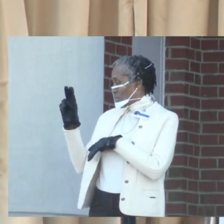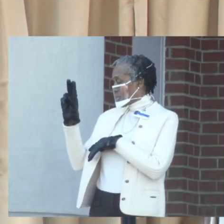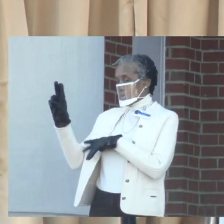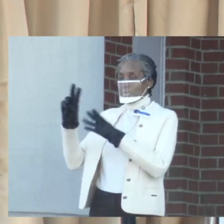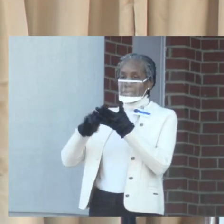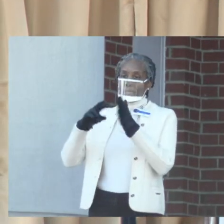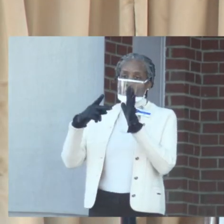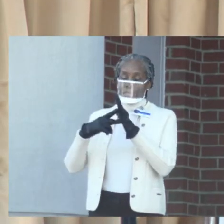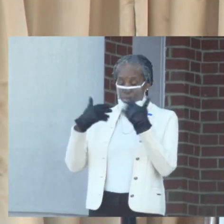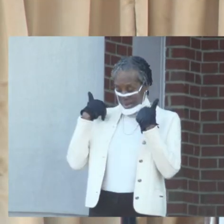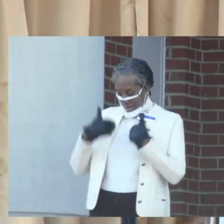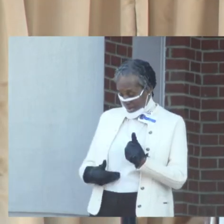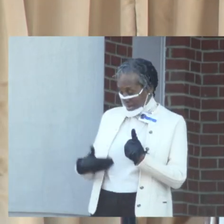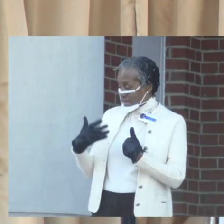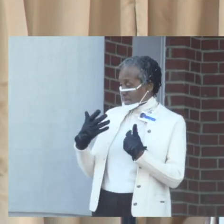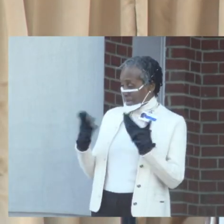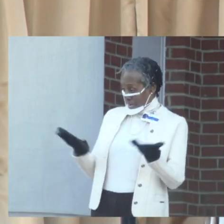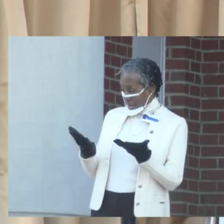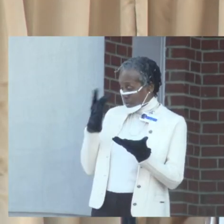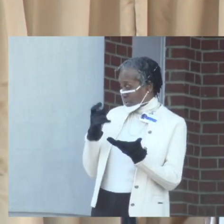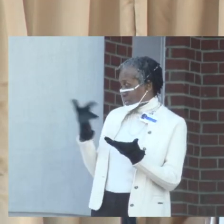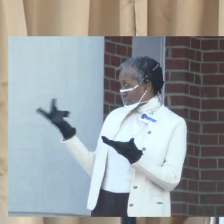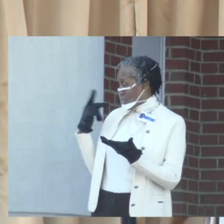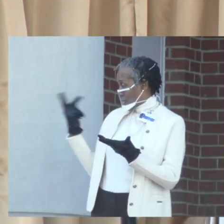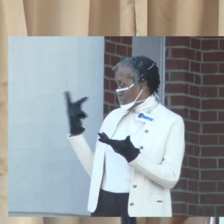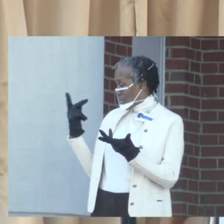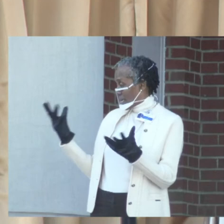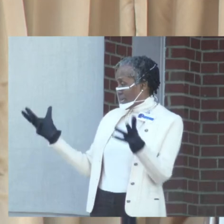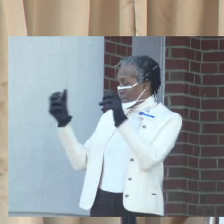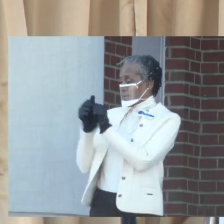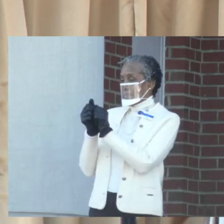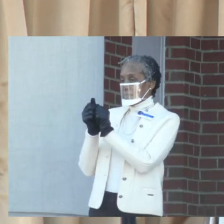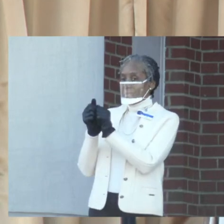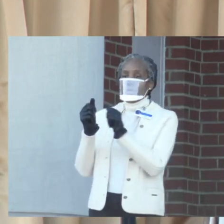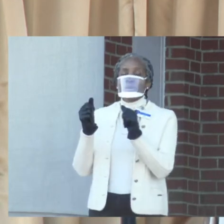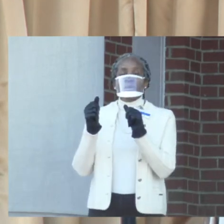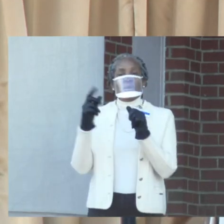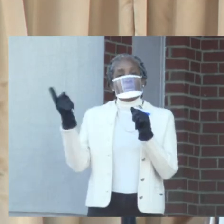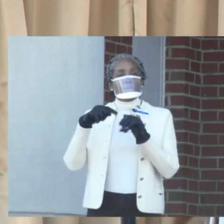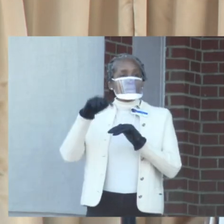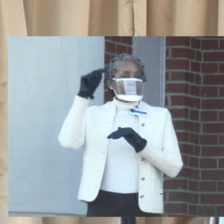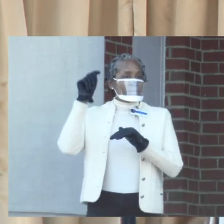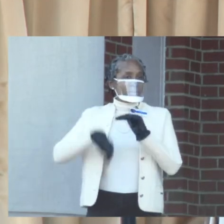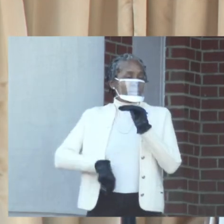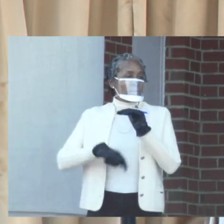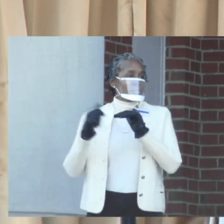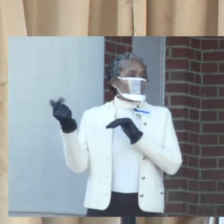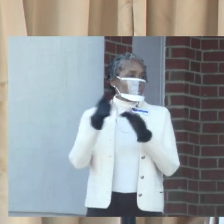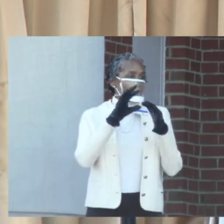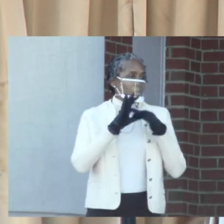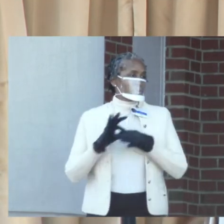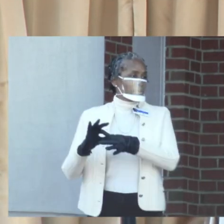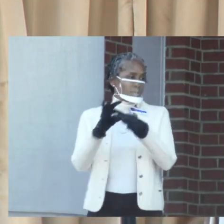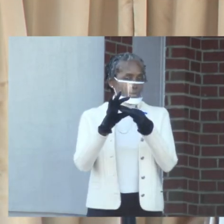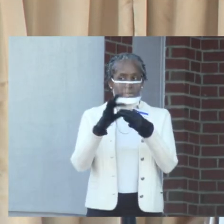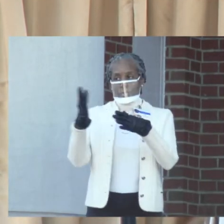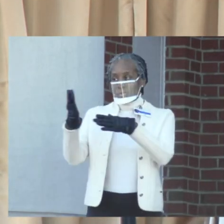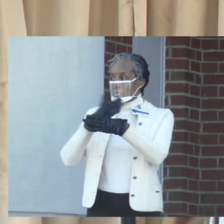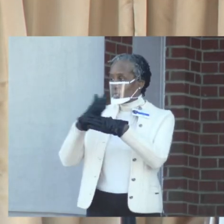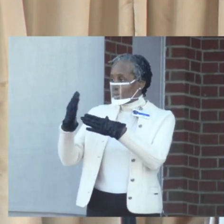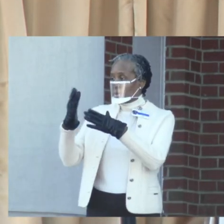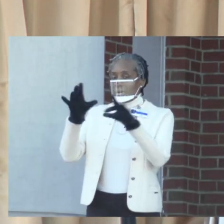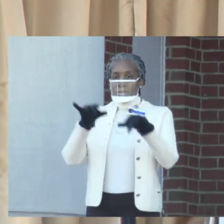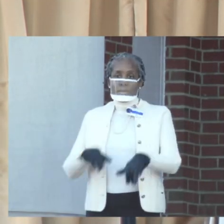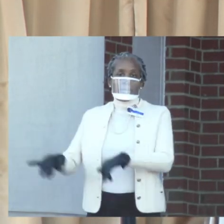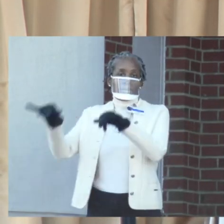Ubuntu means I am because we are. There is something deep down that we all share, something that is